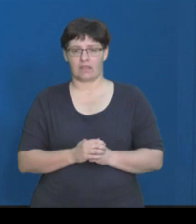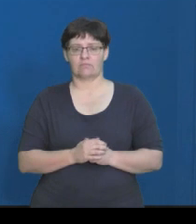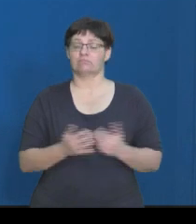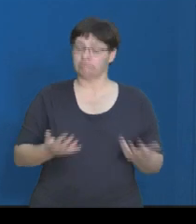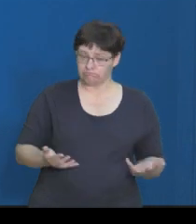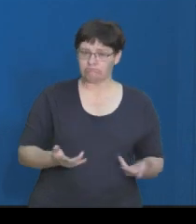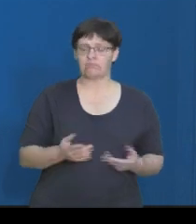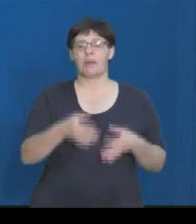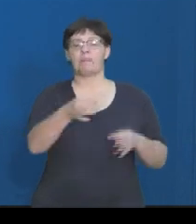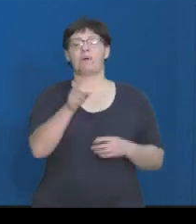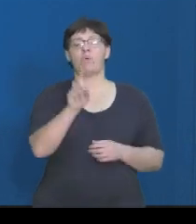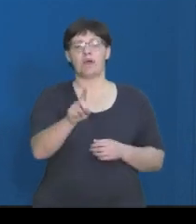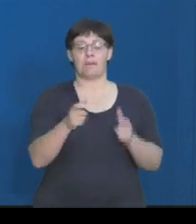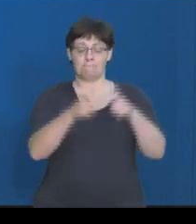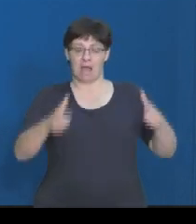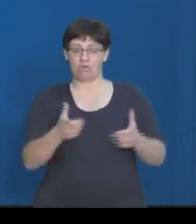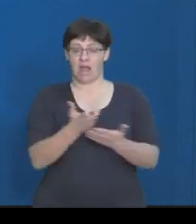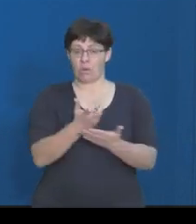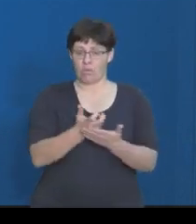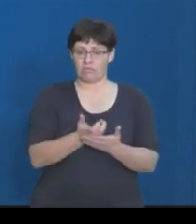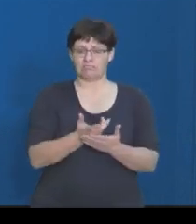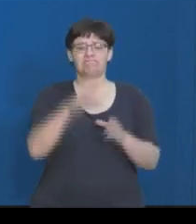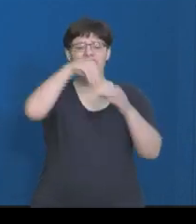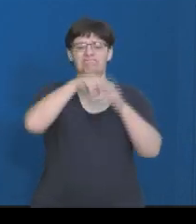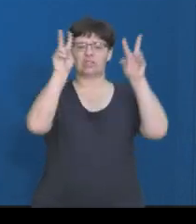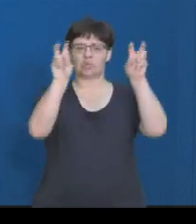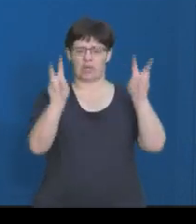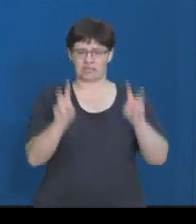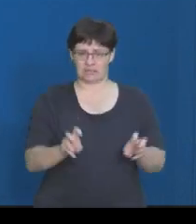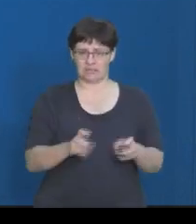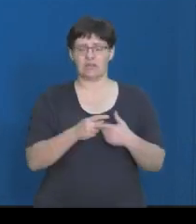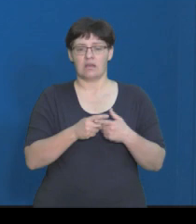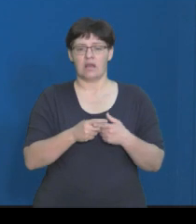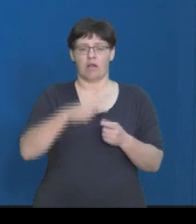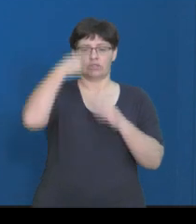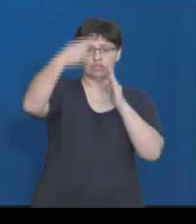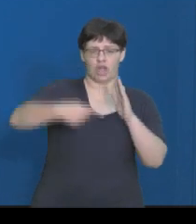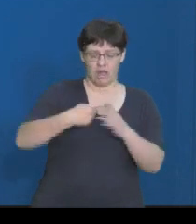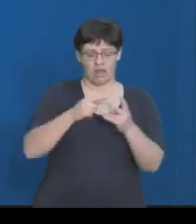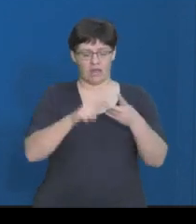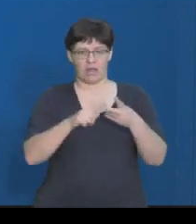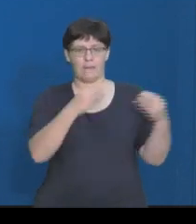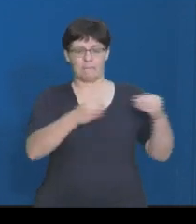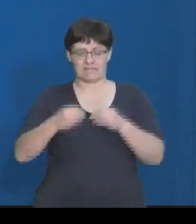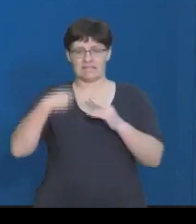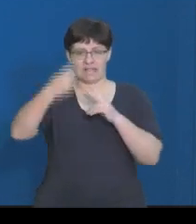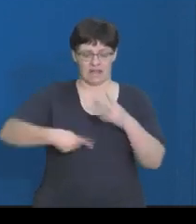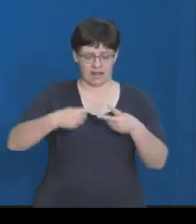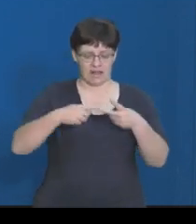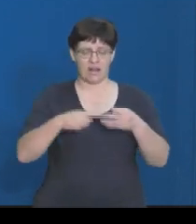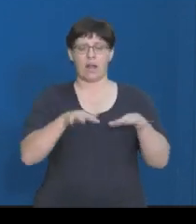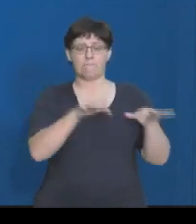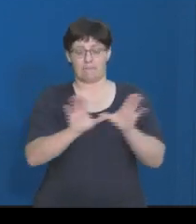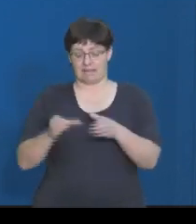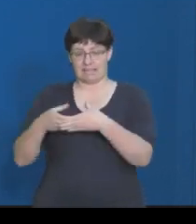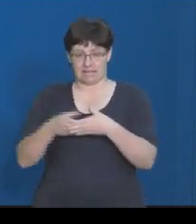Right, so paper 1, macroeconomics, has the following topics. We have got secular flow, we have got business cycles, we have got public